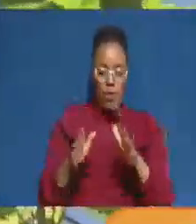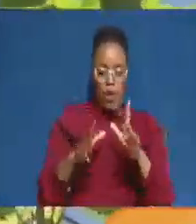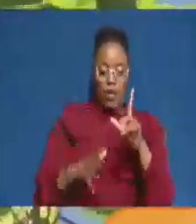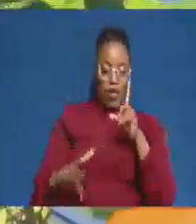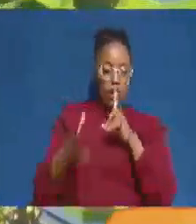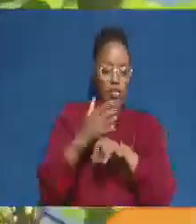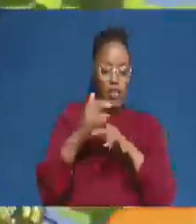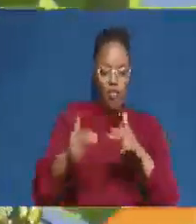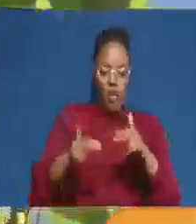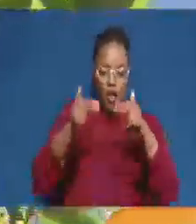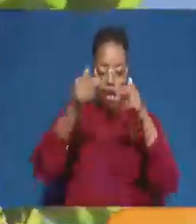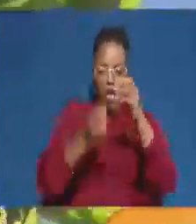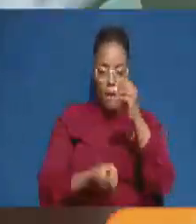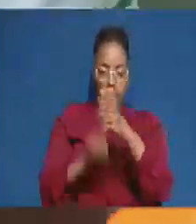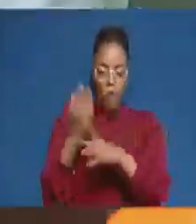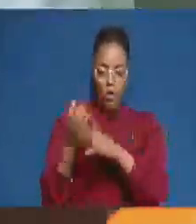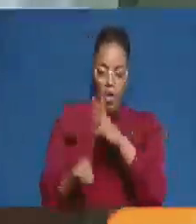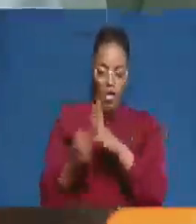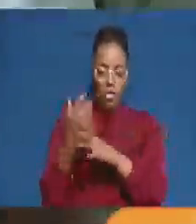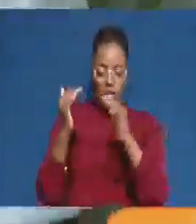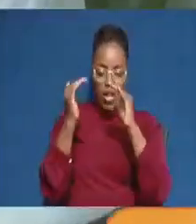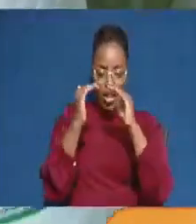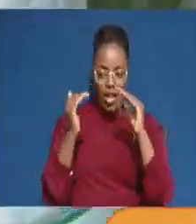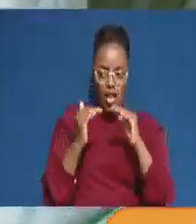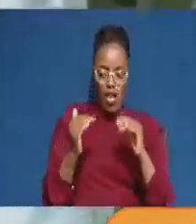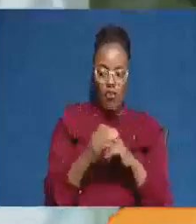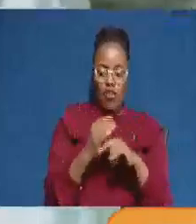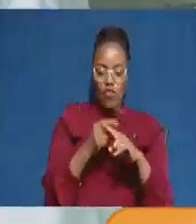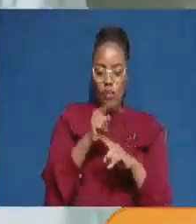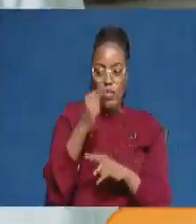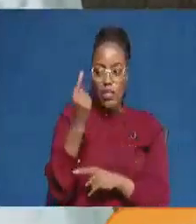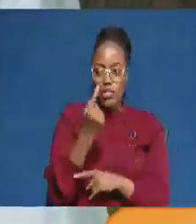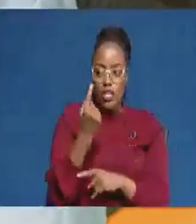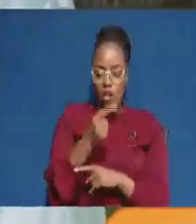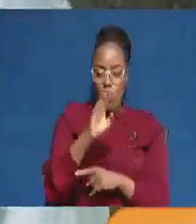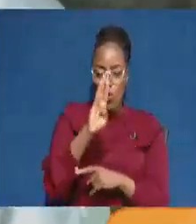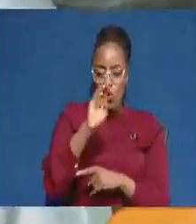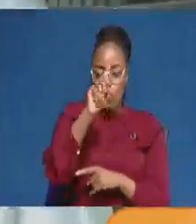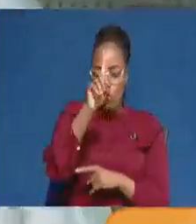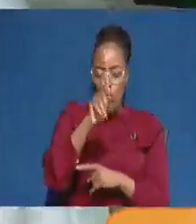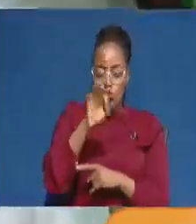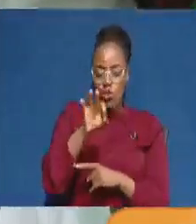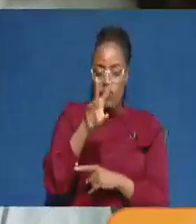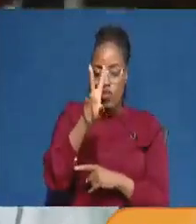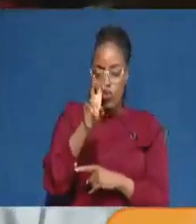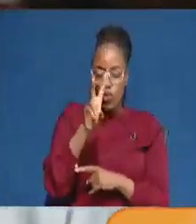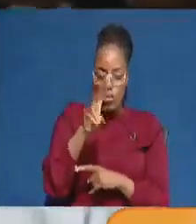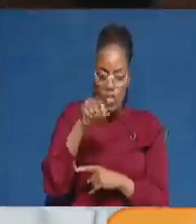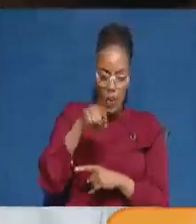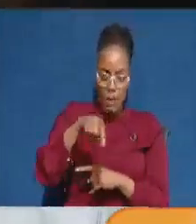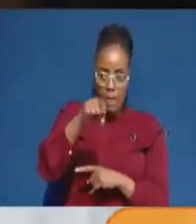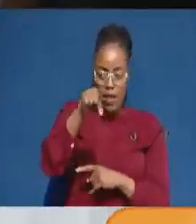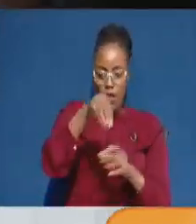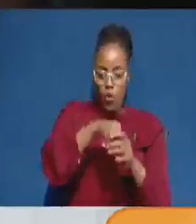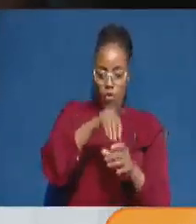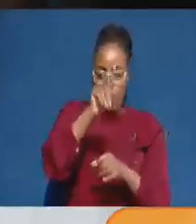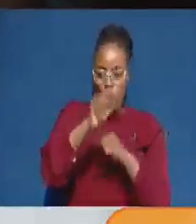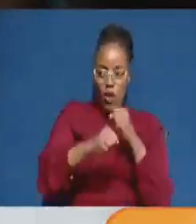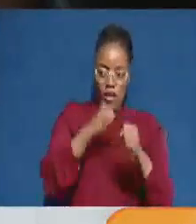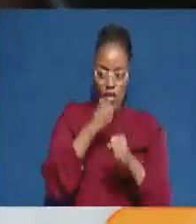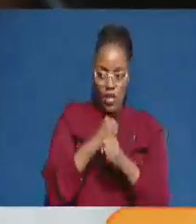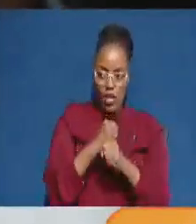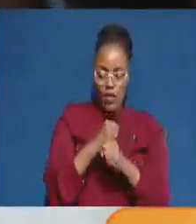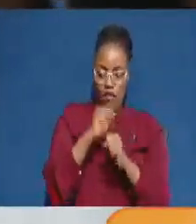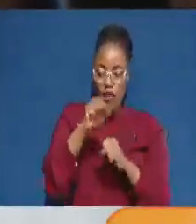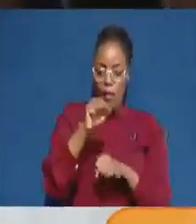achieving higher production levels. So from this single box of 20 plants, you can get, within 1 year period,